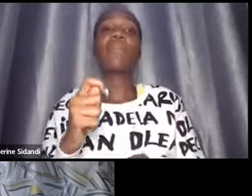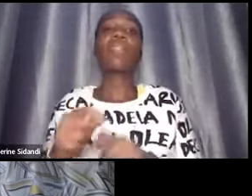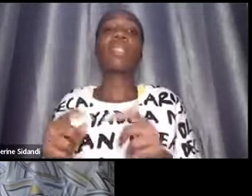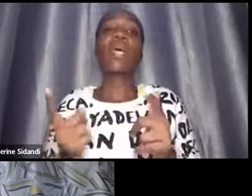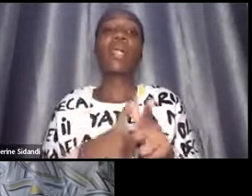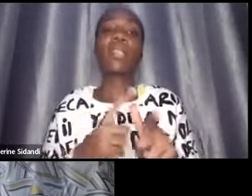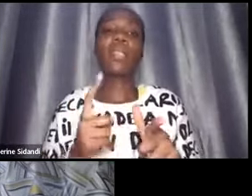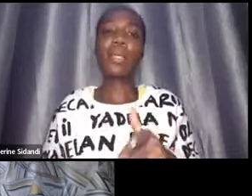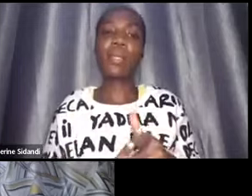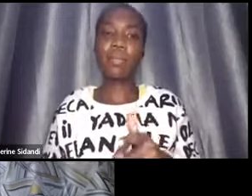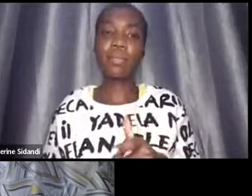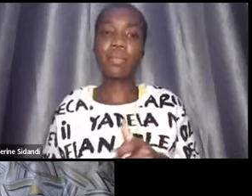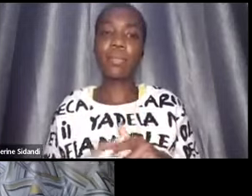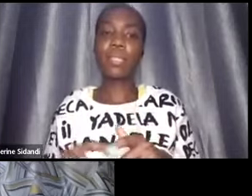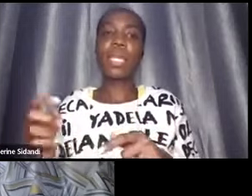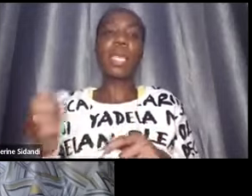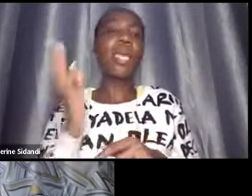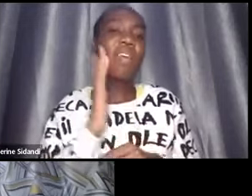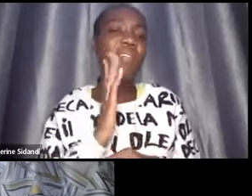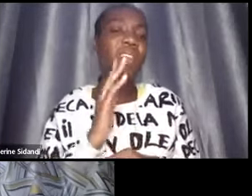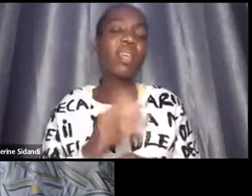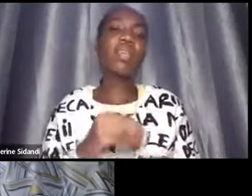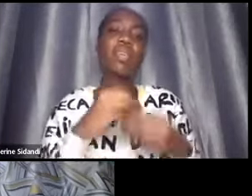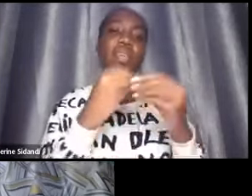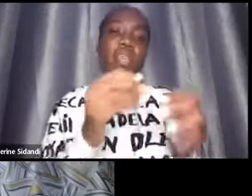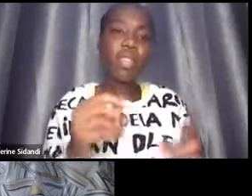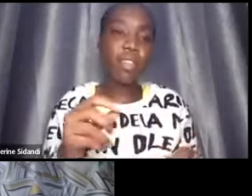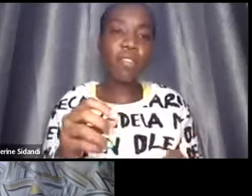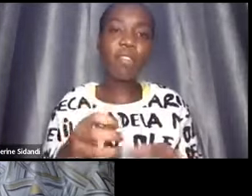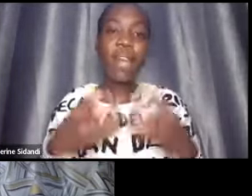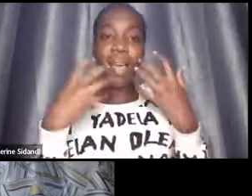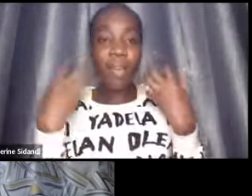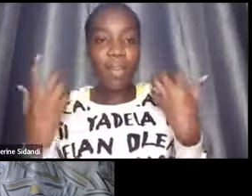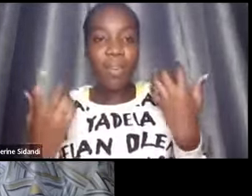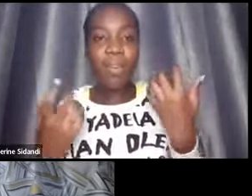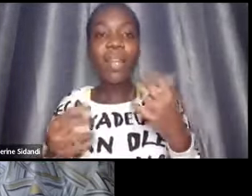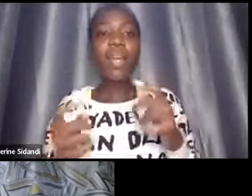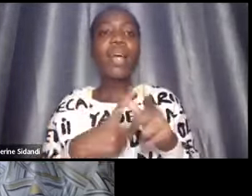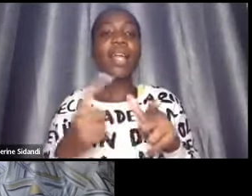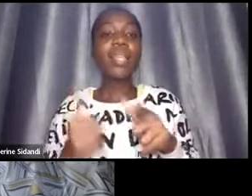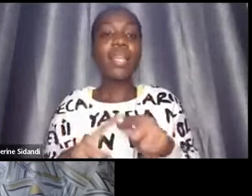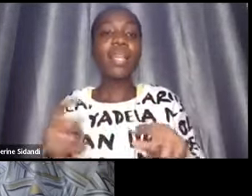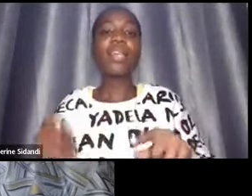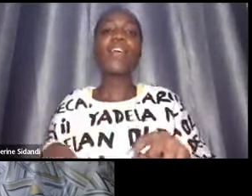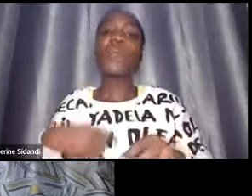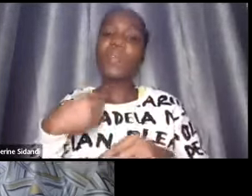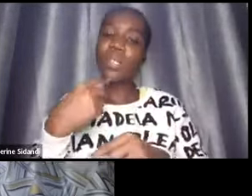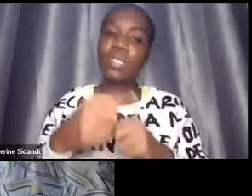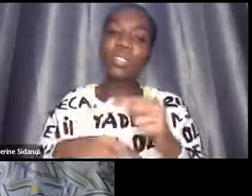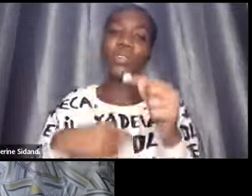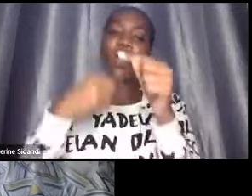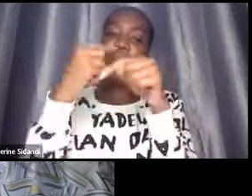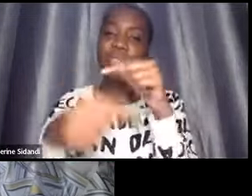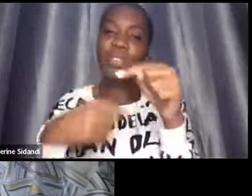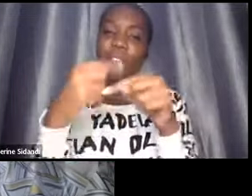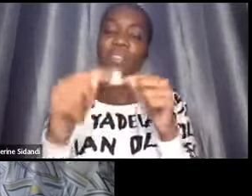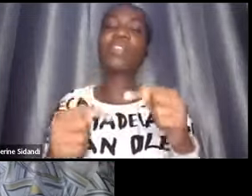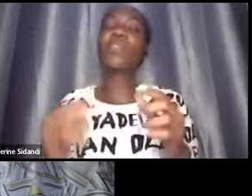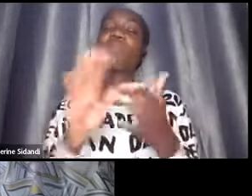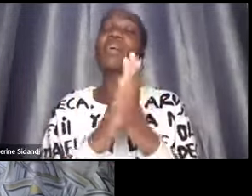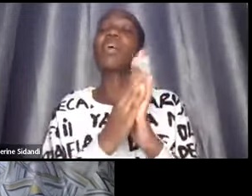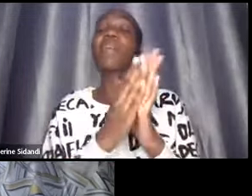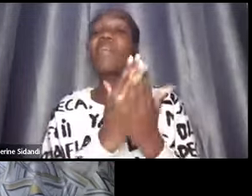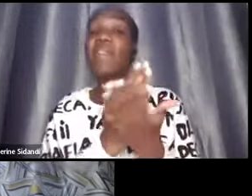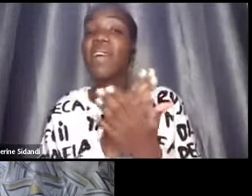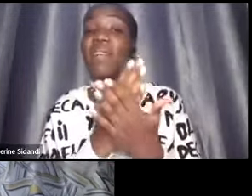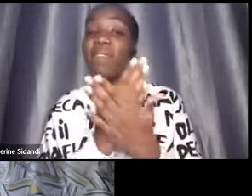kept on bringing food every day. And as she brought the food, she started getting closer and closer to the lion, to the extent